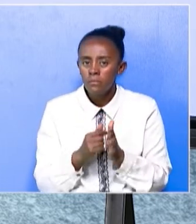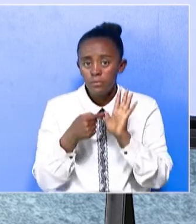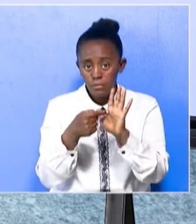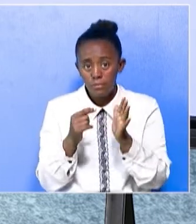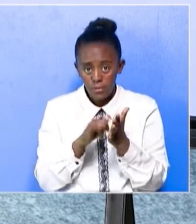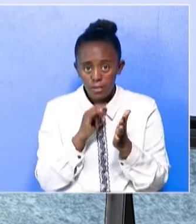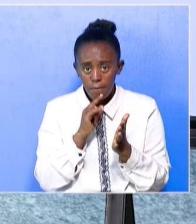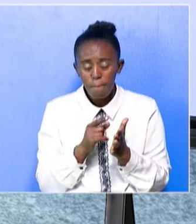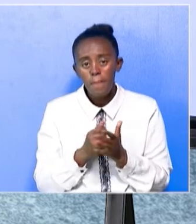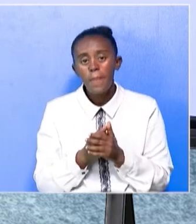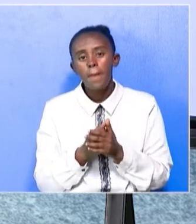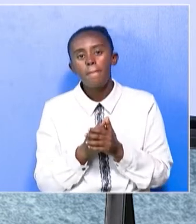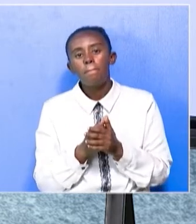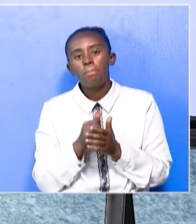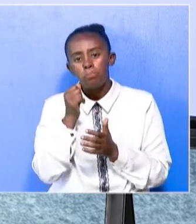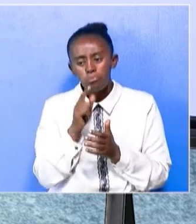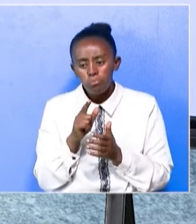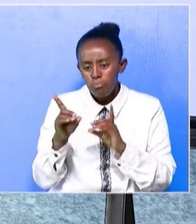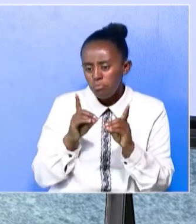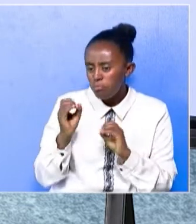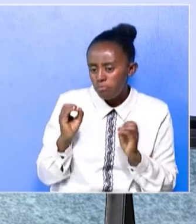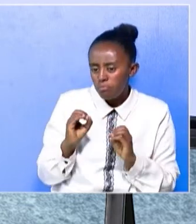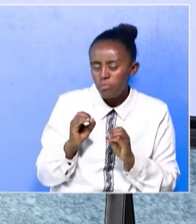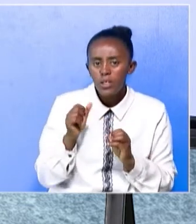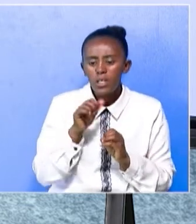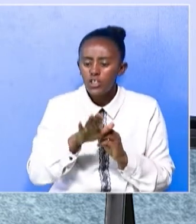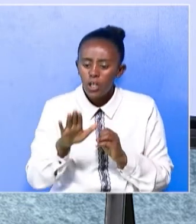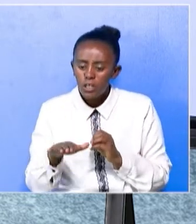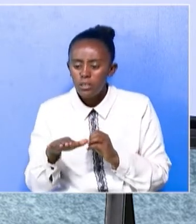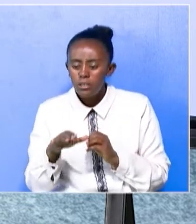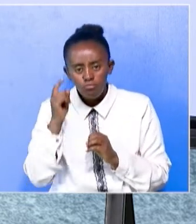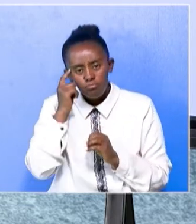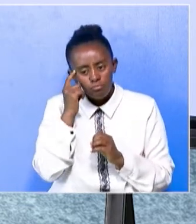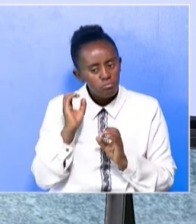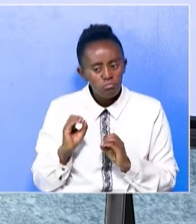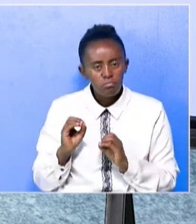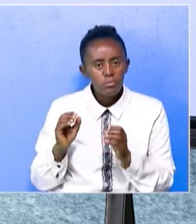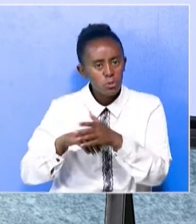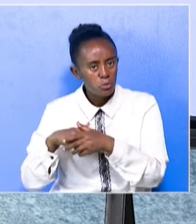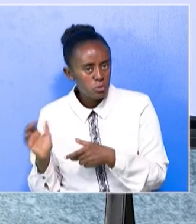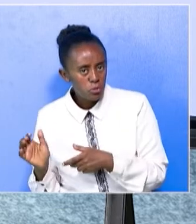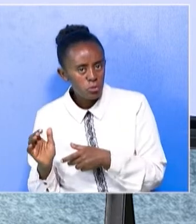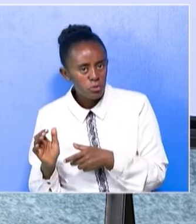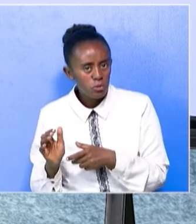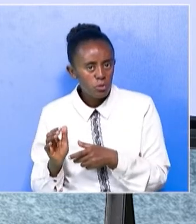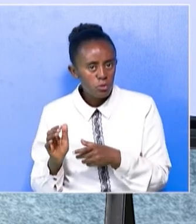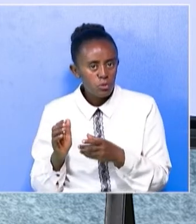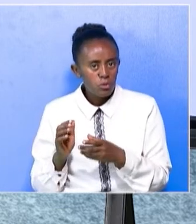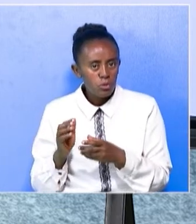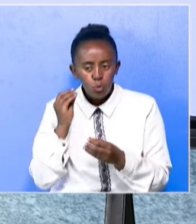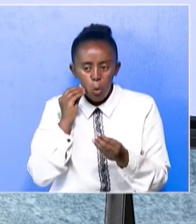that, right? She didn't recognize whether her child is leaving the supermarket or the shopping